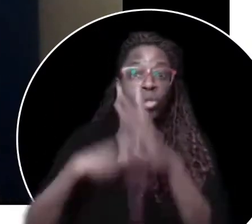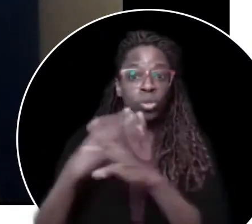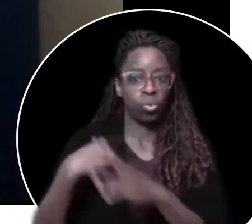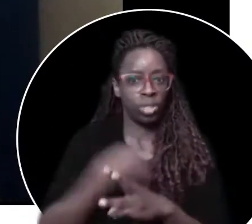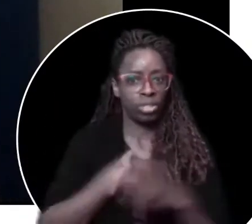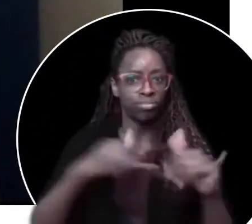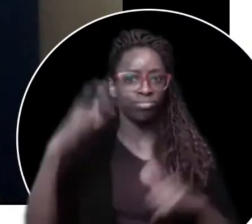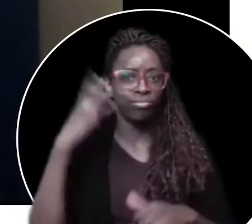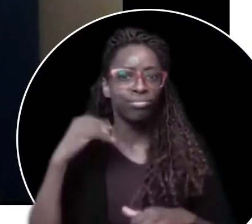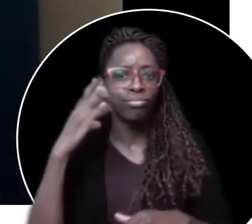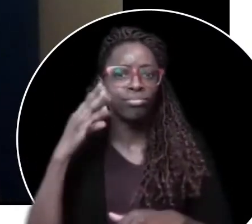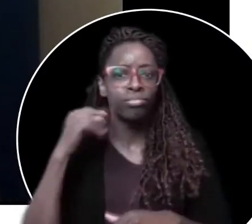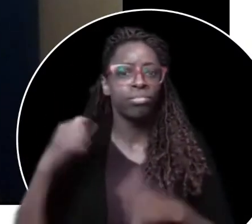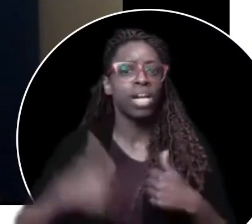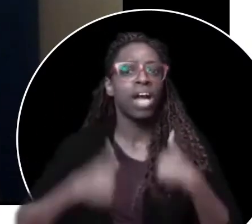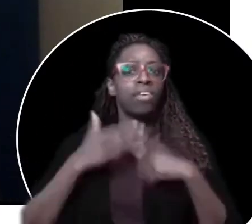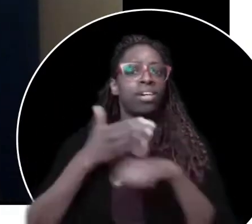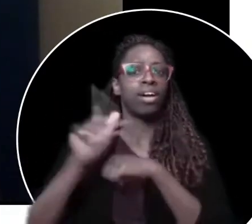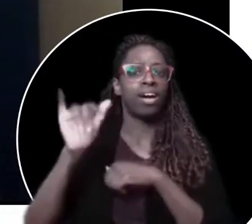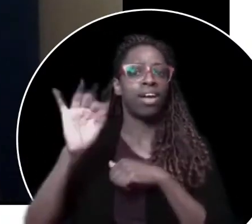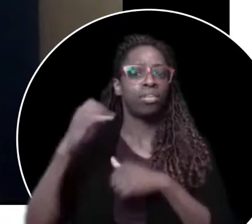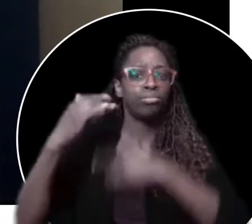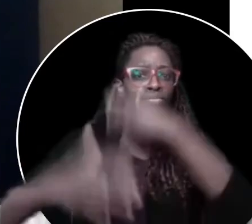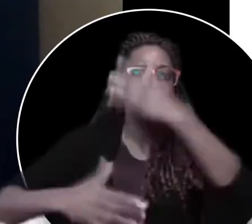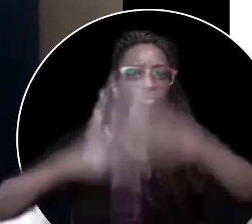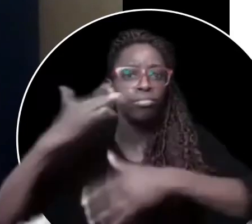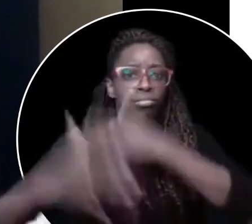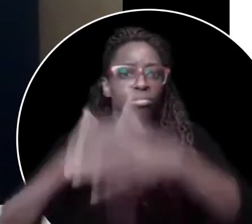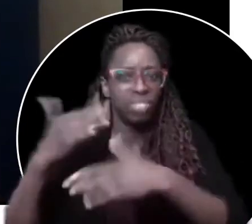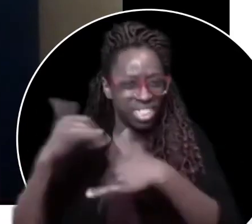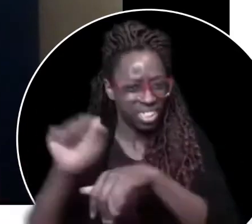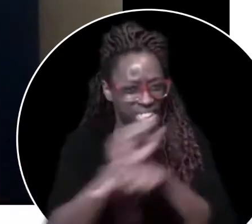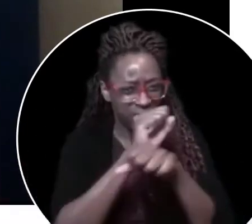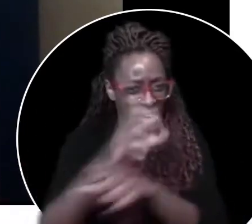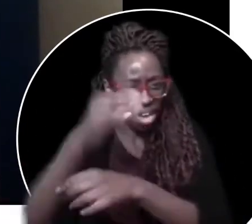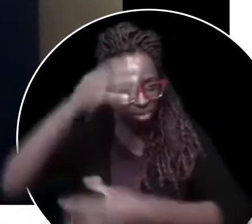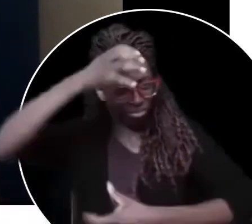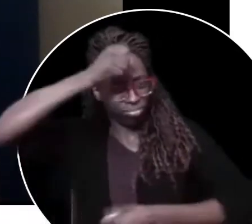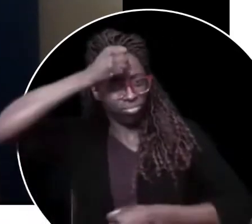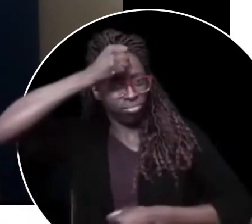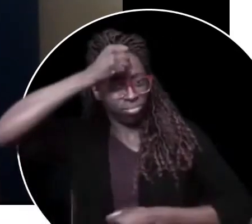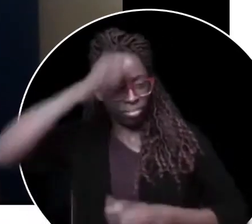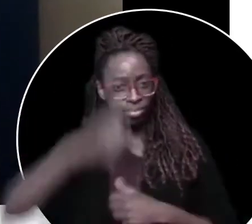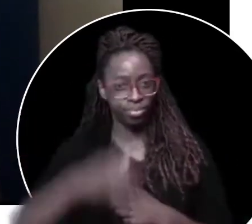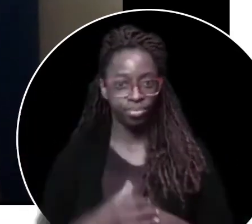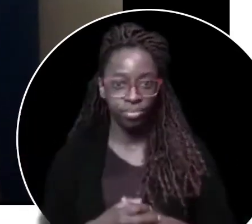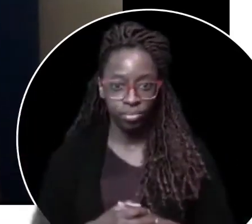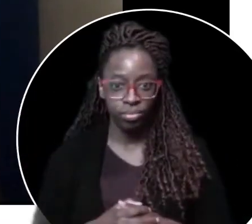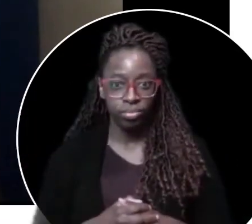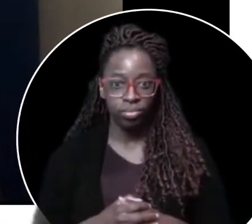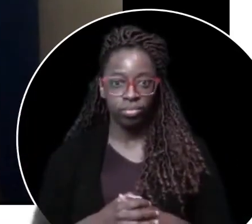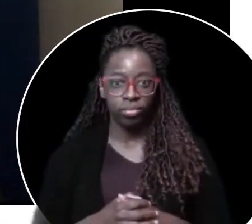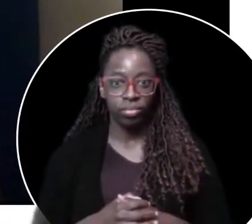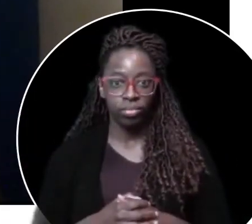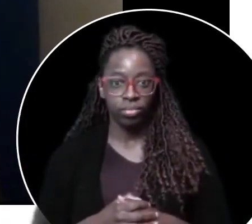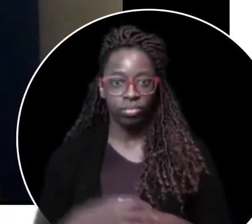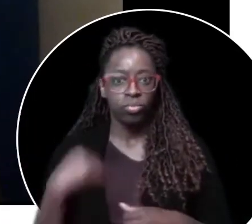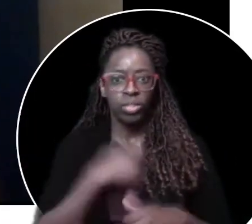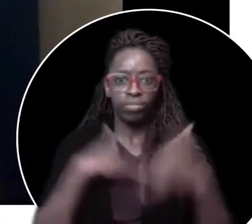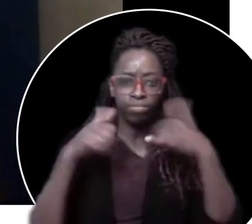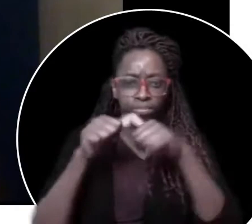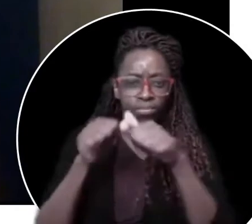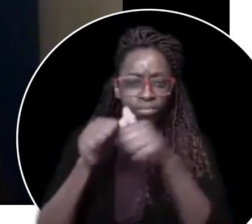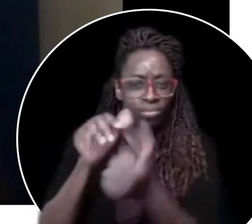voices, with economic disparity, with environmental injustice. Schools are not immune to these ills, and what